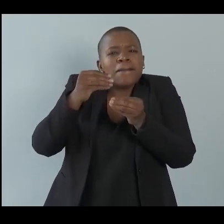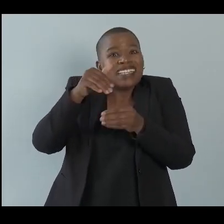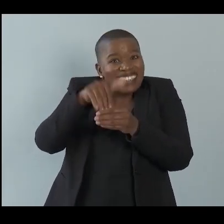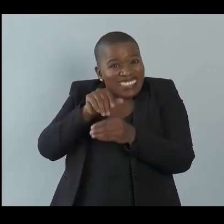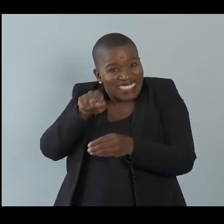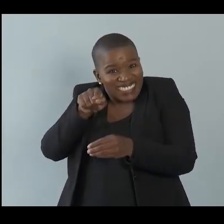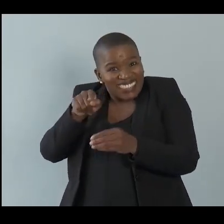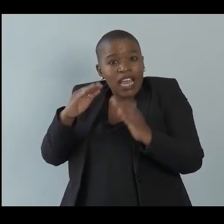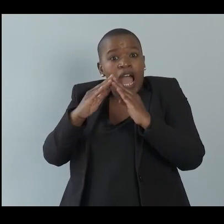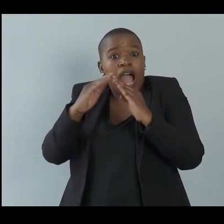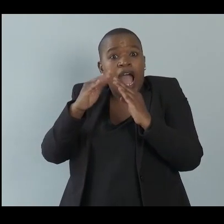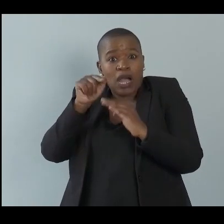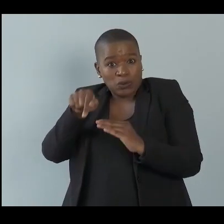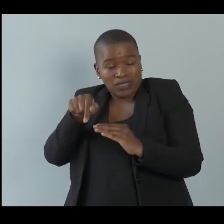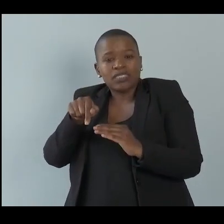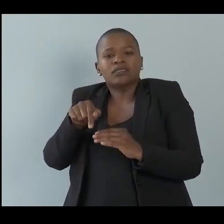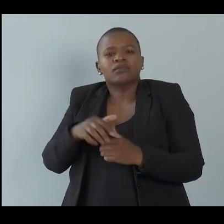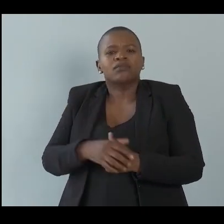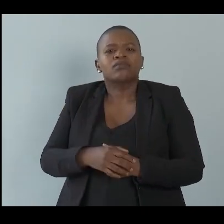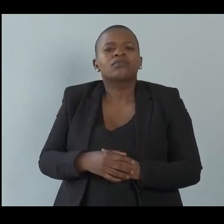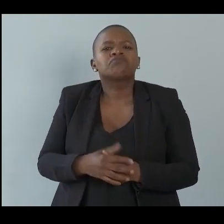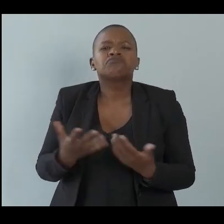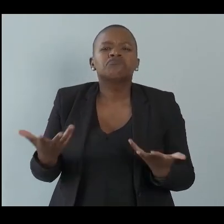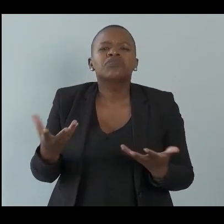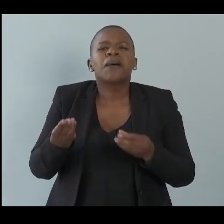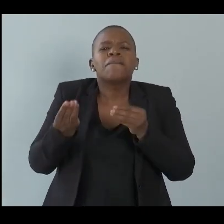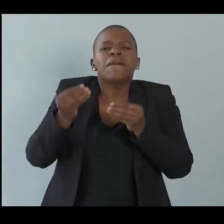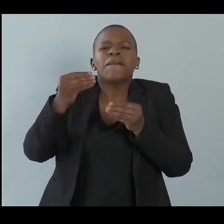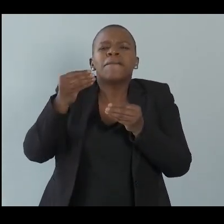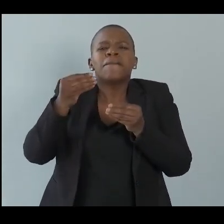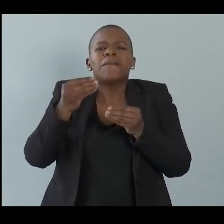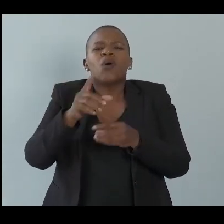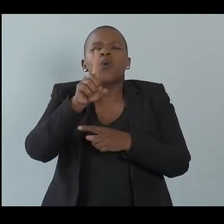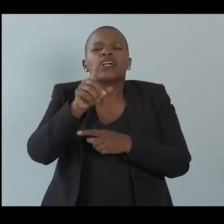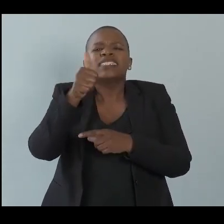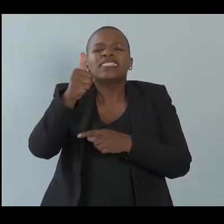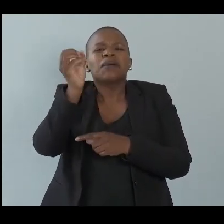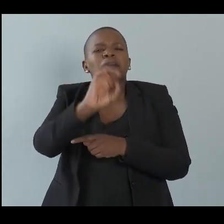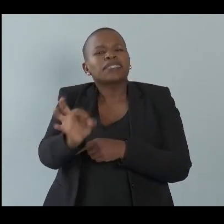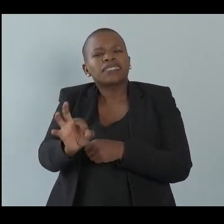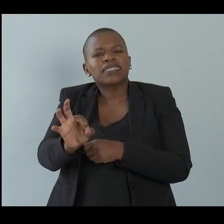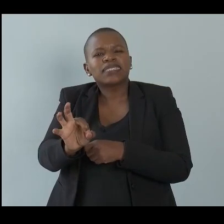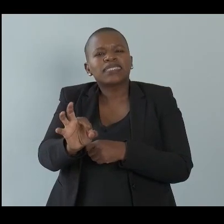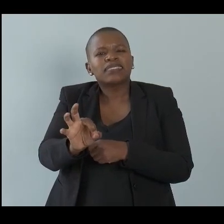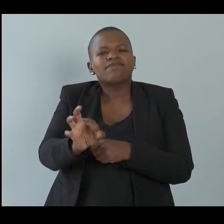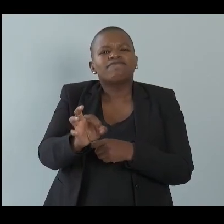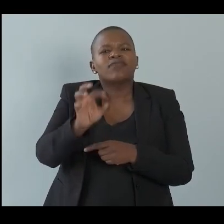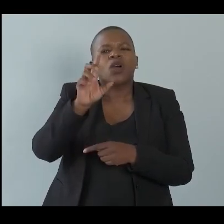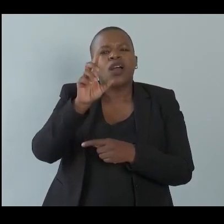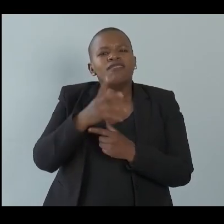has stemmed churn from 22% at year-end to 16%, with a 95% customer retention rate.